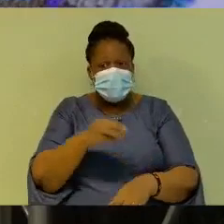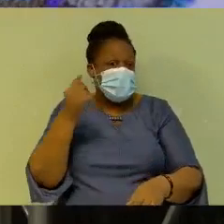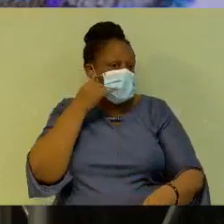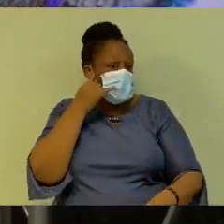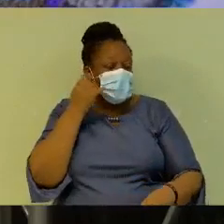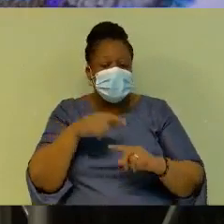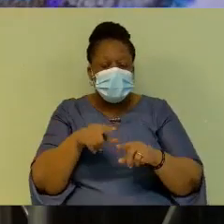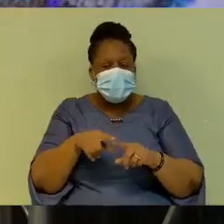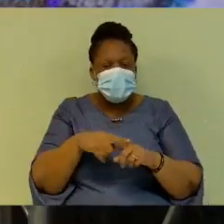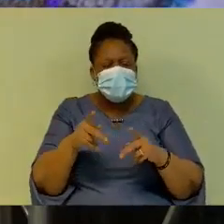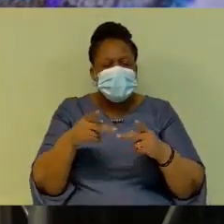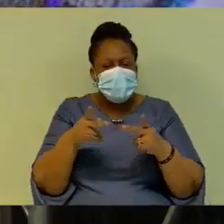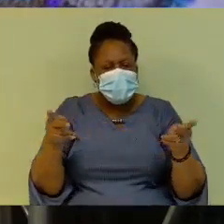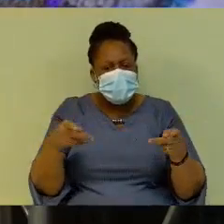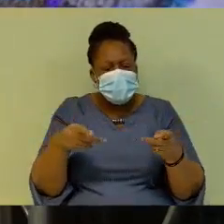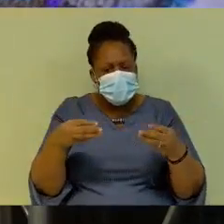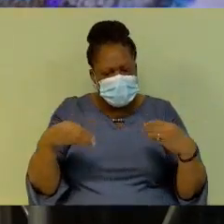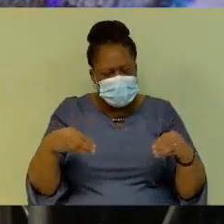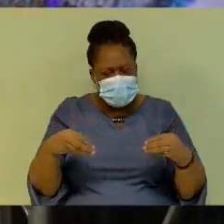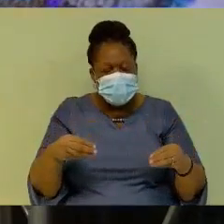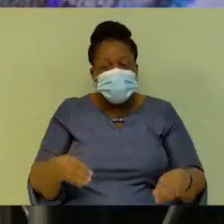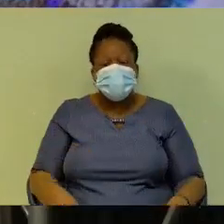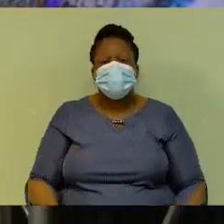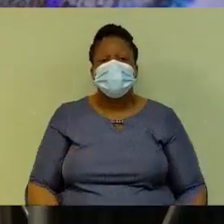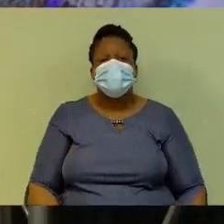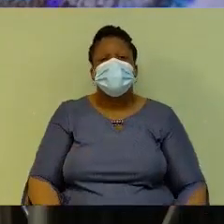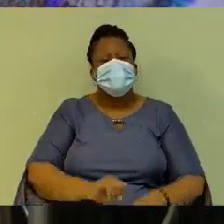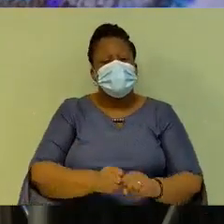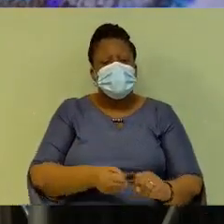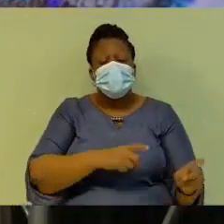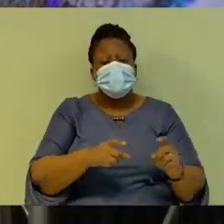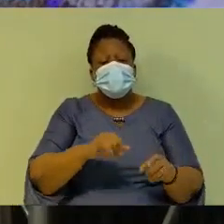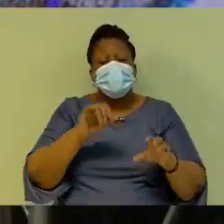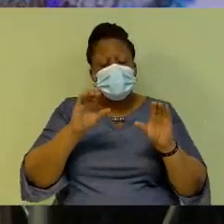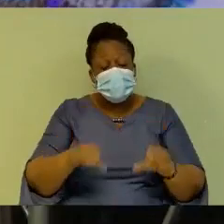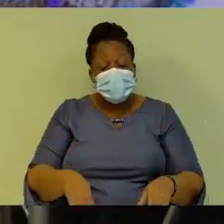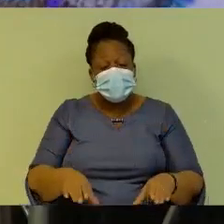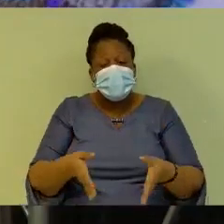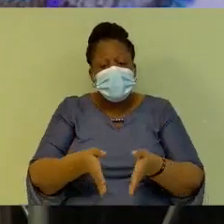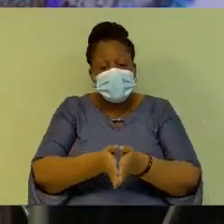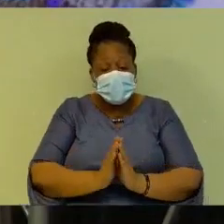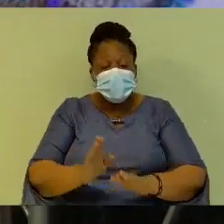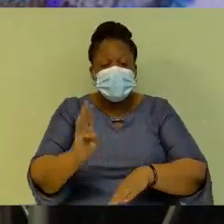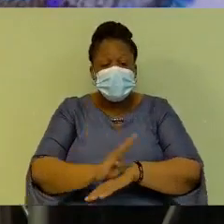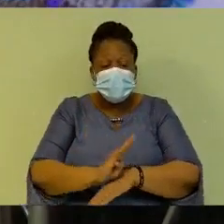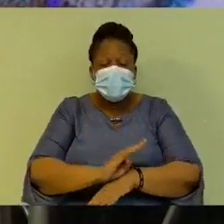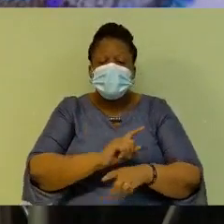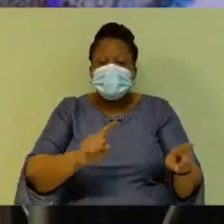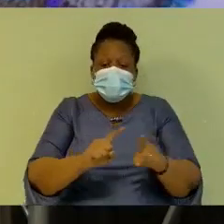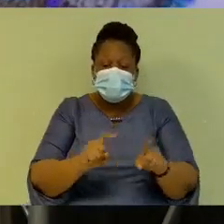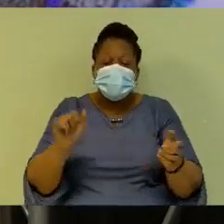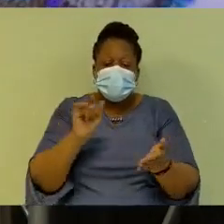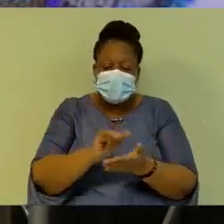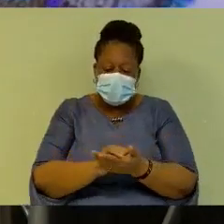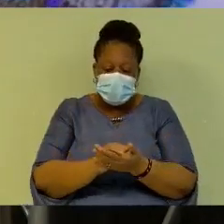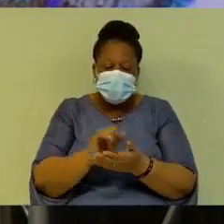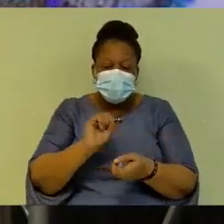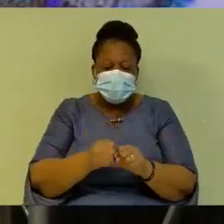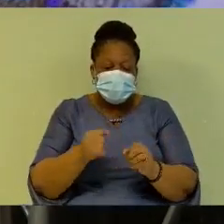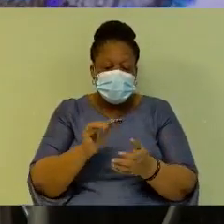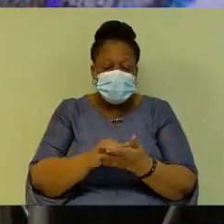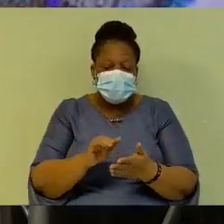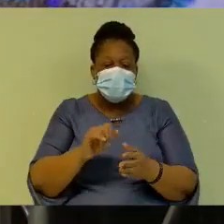Force stands ready to support you in any way that you require. Just reach out to us and we will provide support